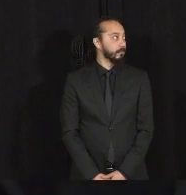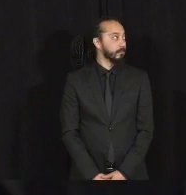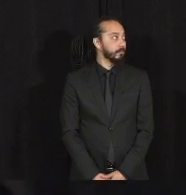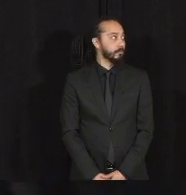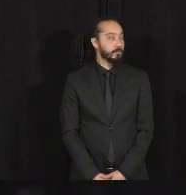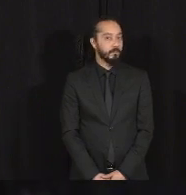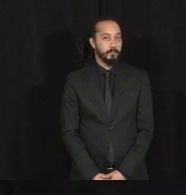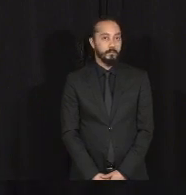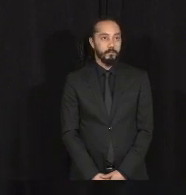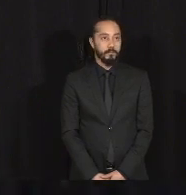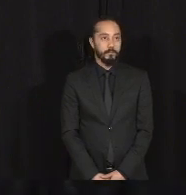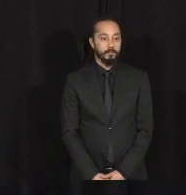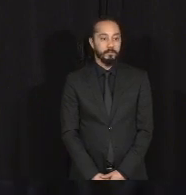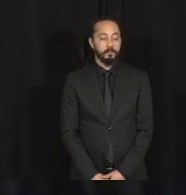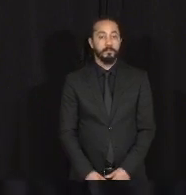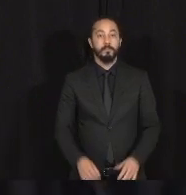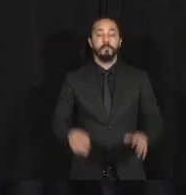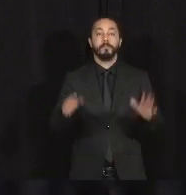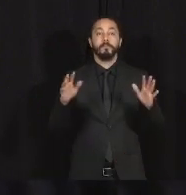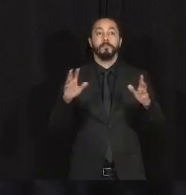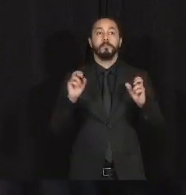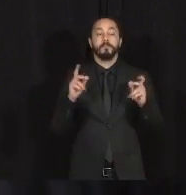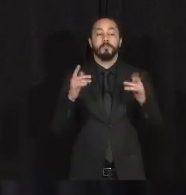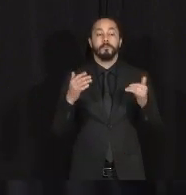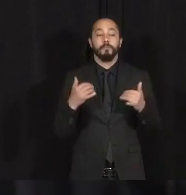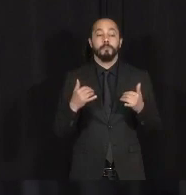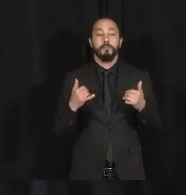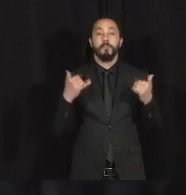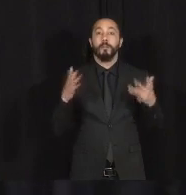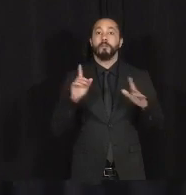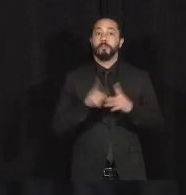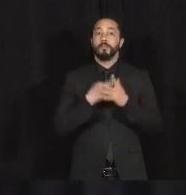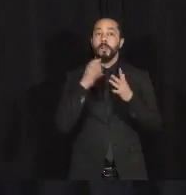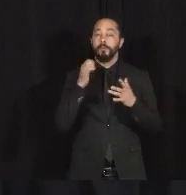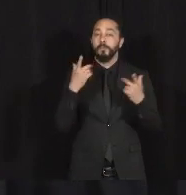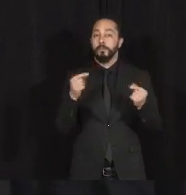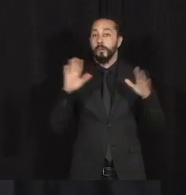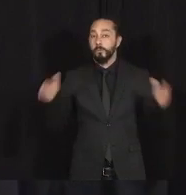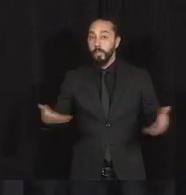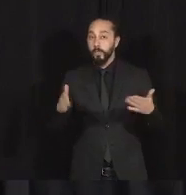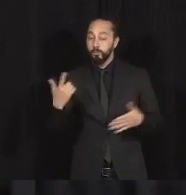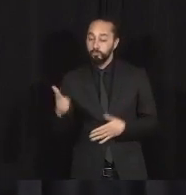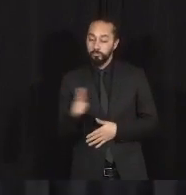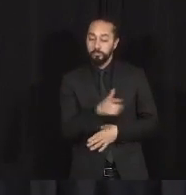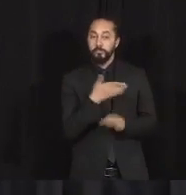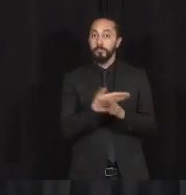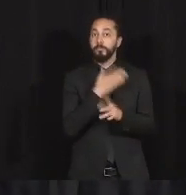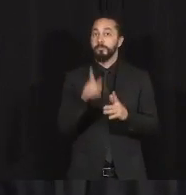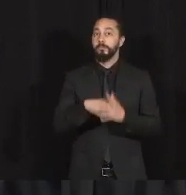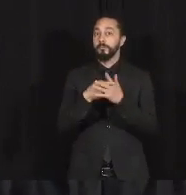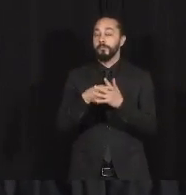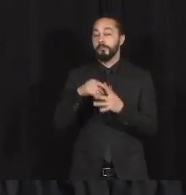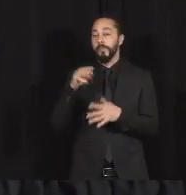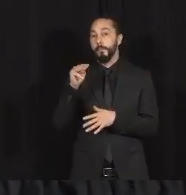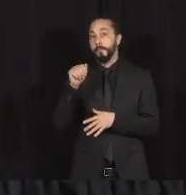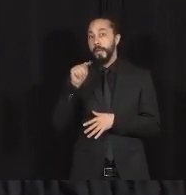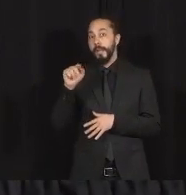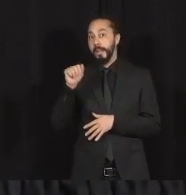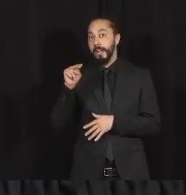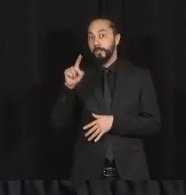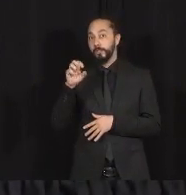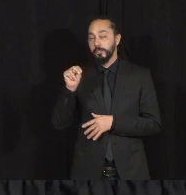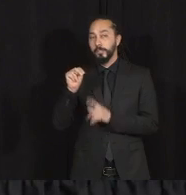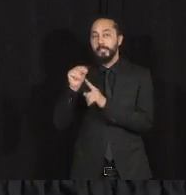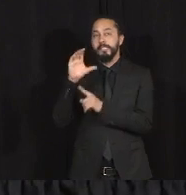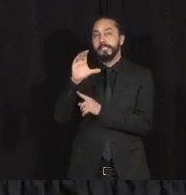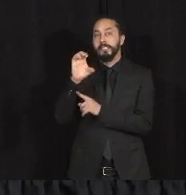started. I'm just going to introduce everyone before we start. We have Matt Anderson, CEO of Ontario Health. We